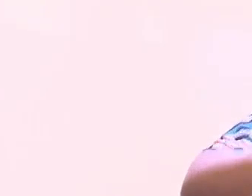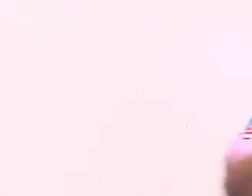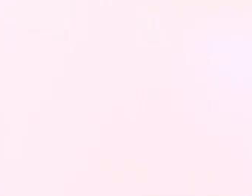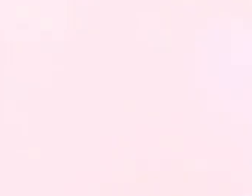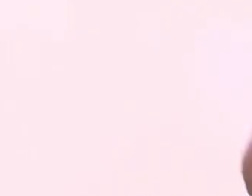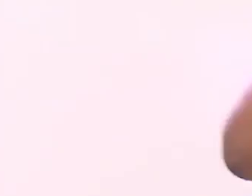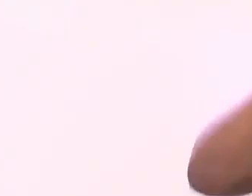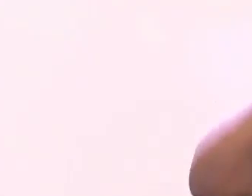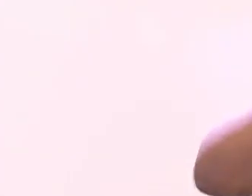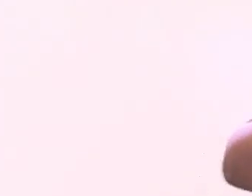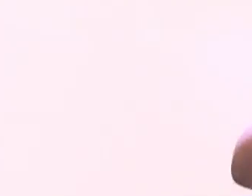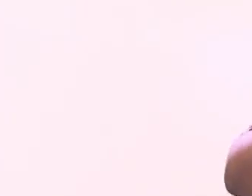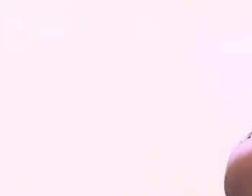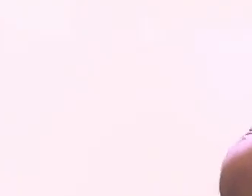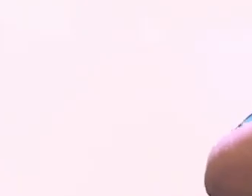That's good enough.